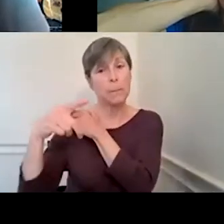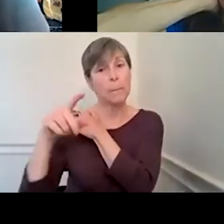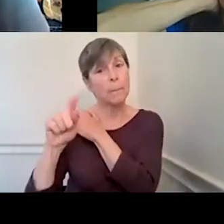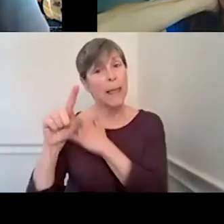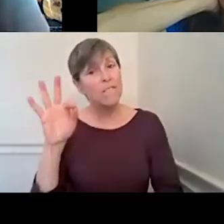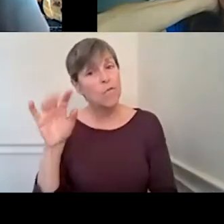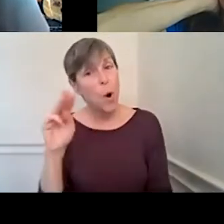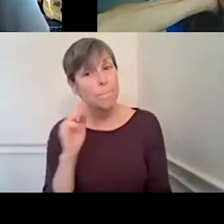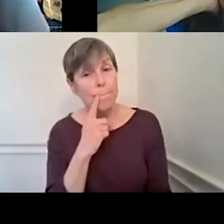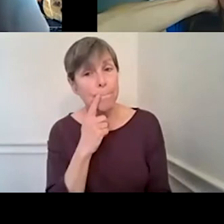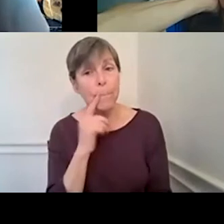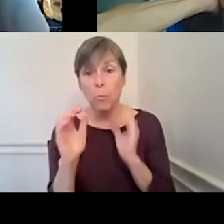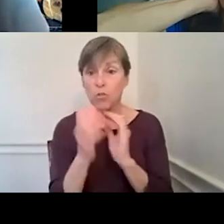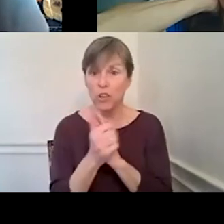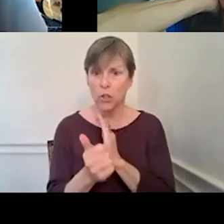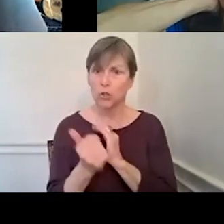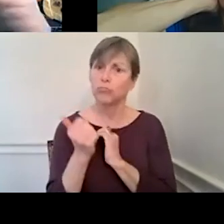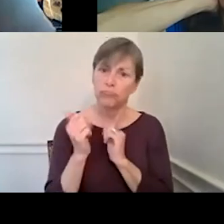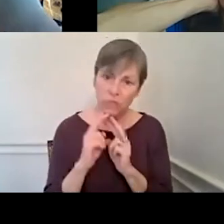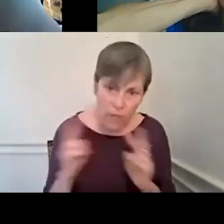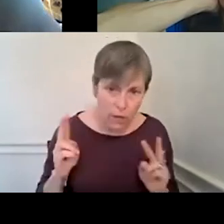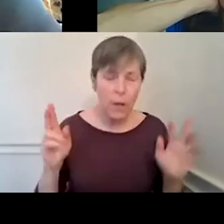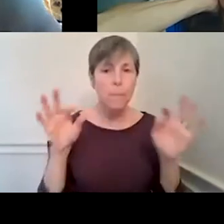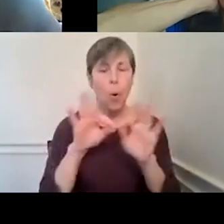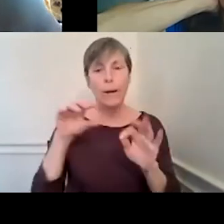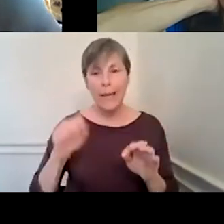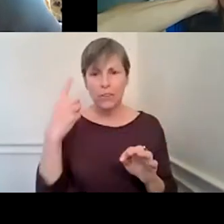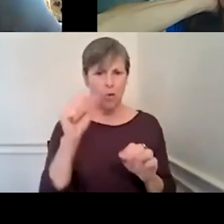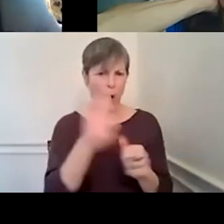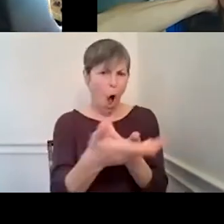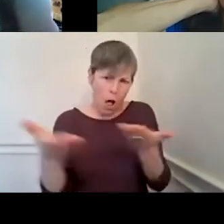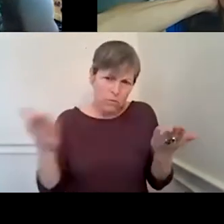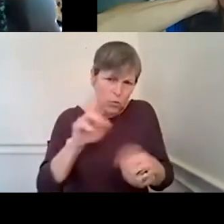Communication skills are extremely important for everyone, but